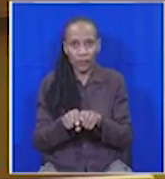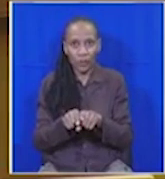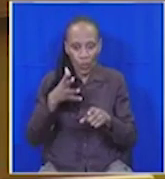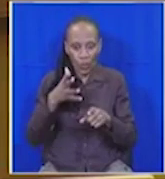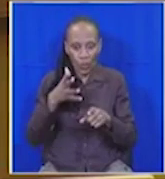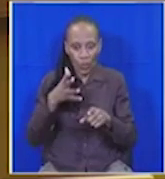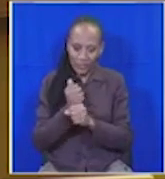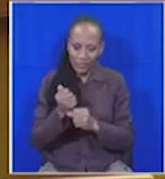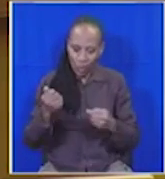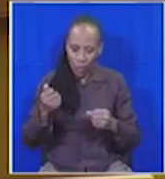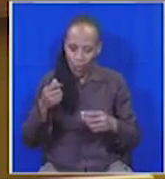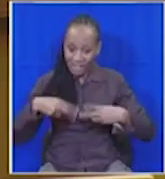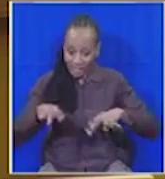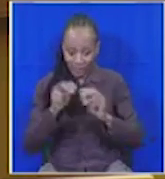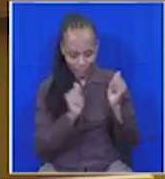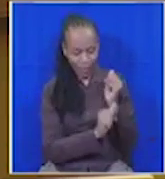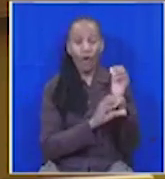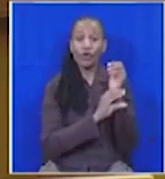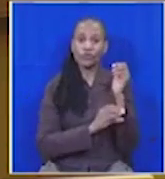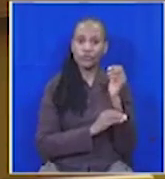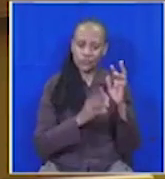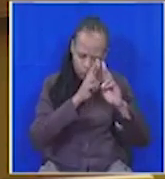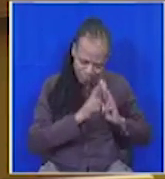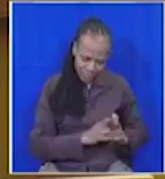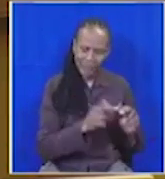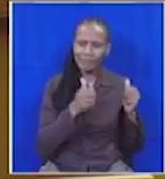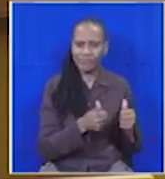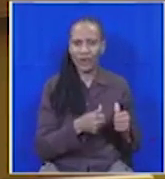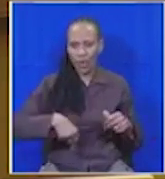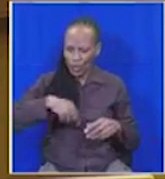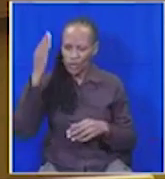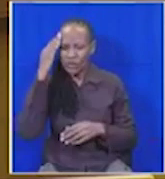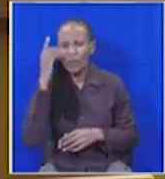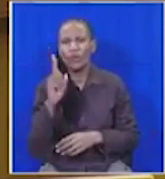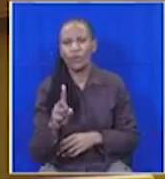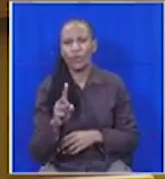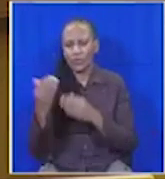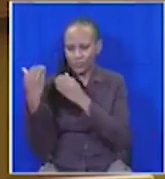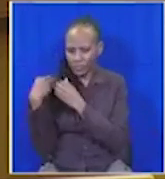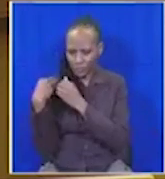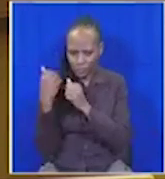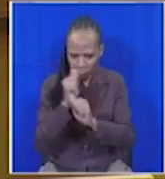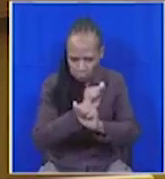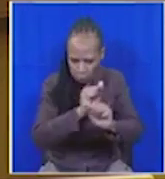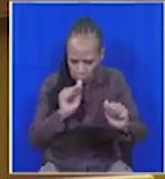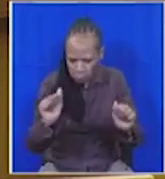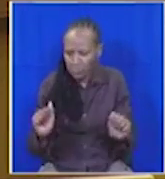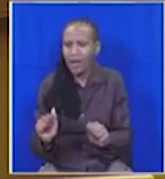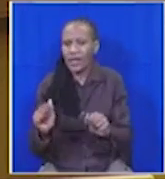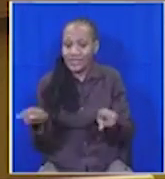of the Constitution. Because we're all aware of the powers and the obligations of this National